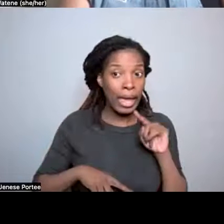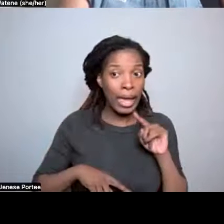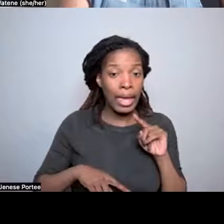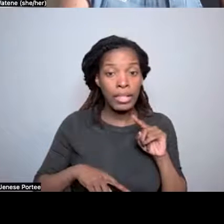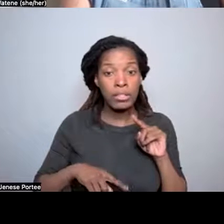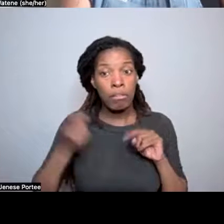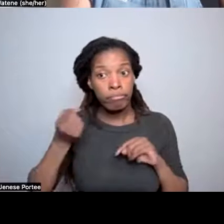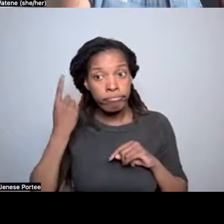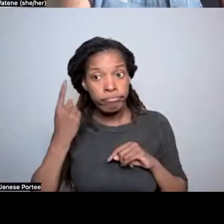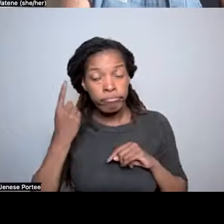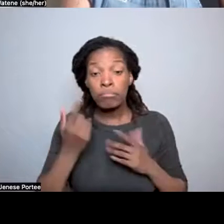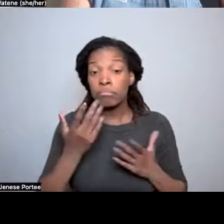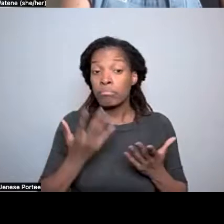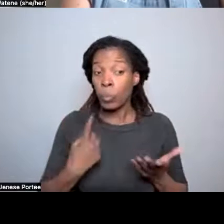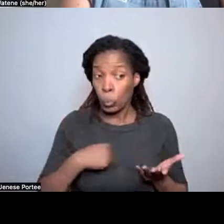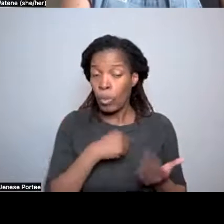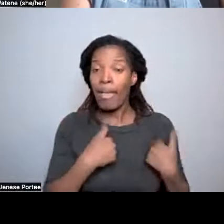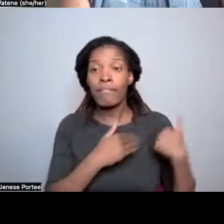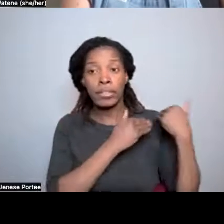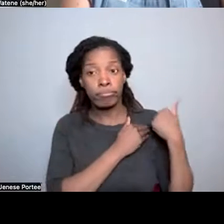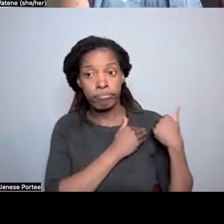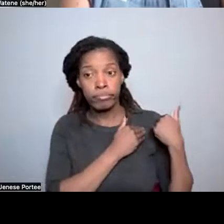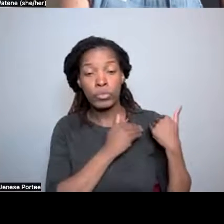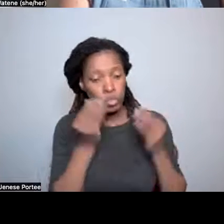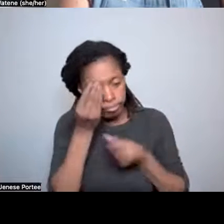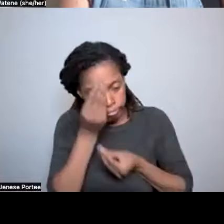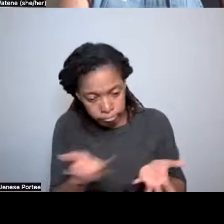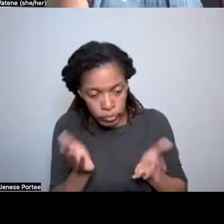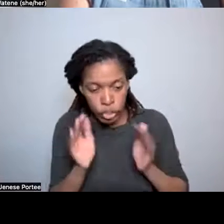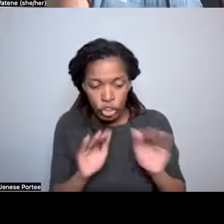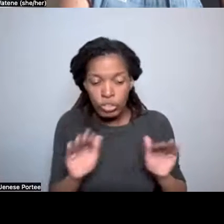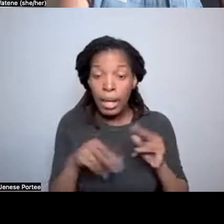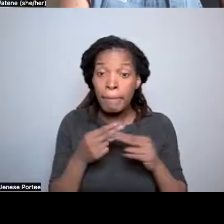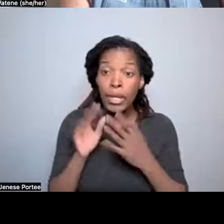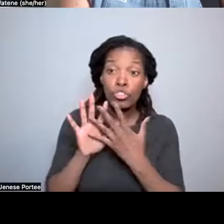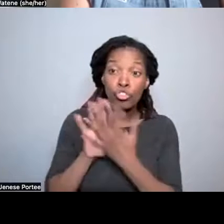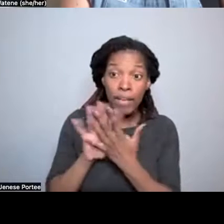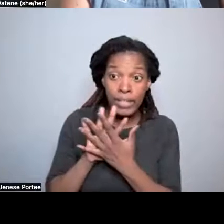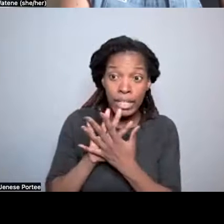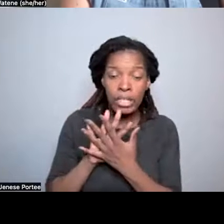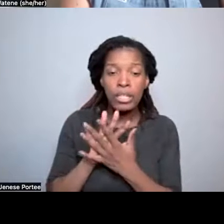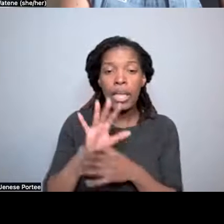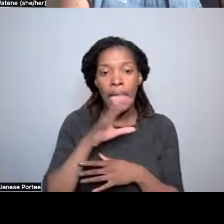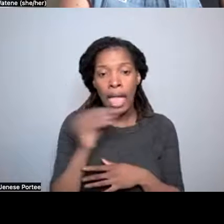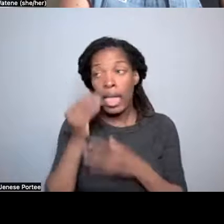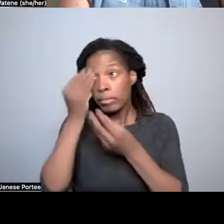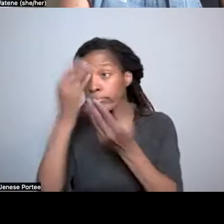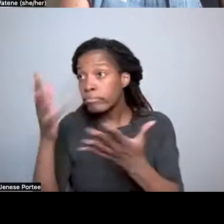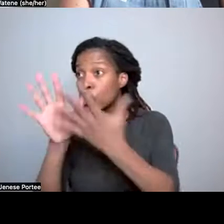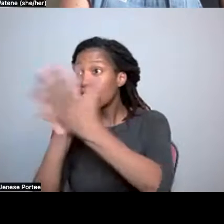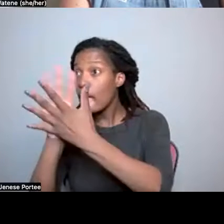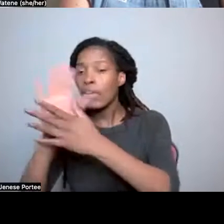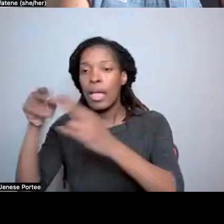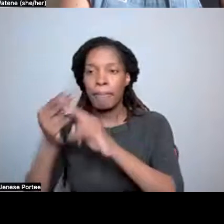an obligation to inform our child about the traffic and to inform the traffic about